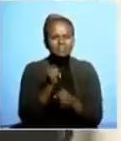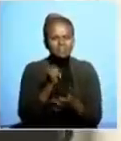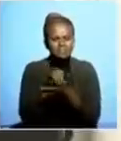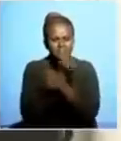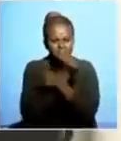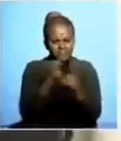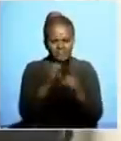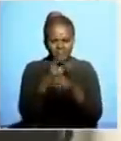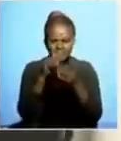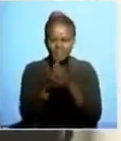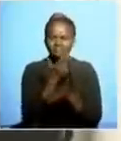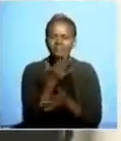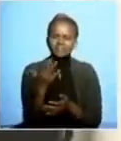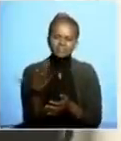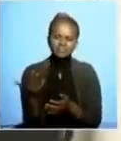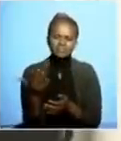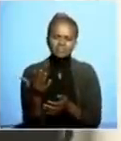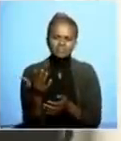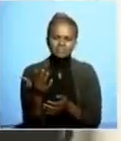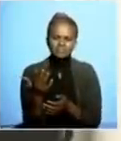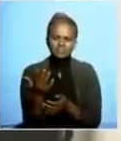ills.